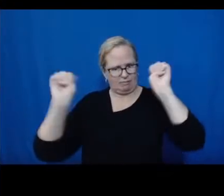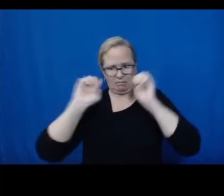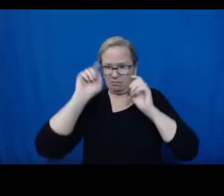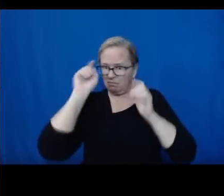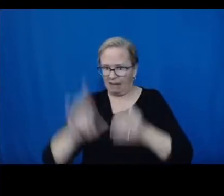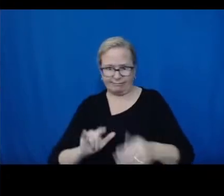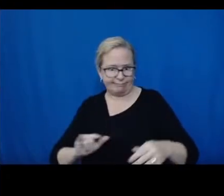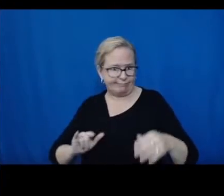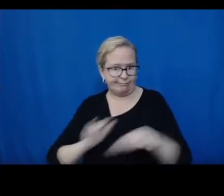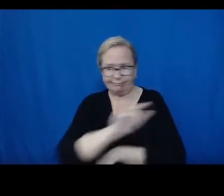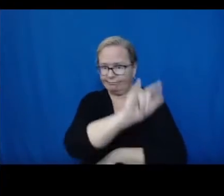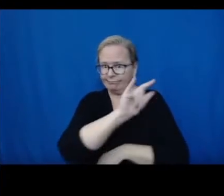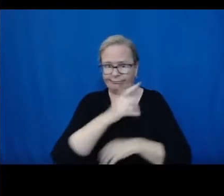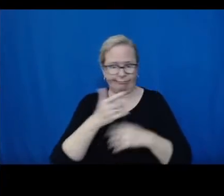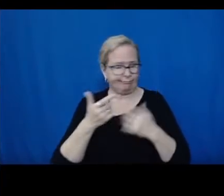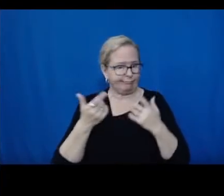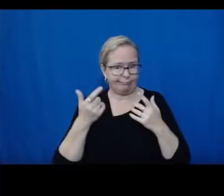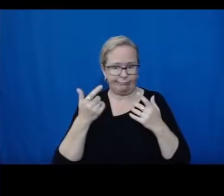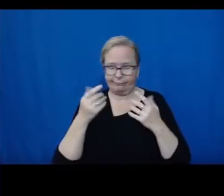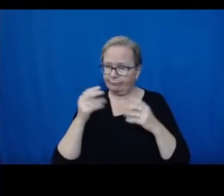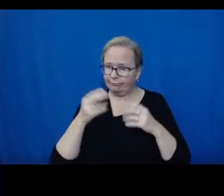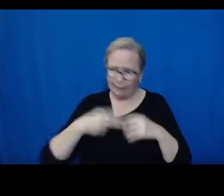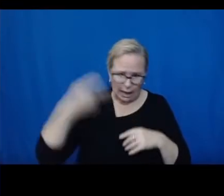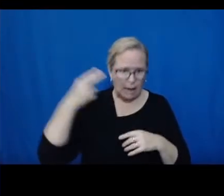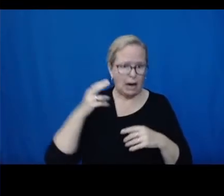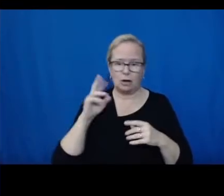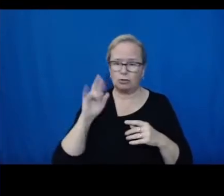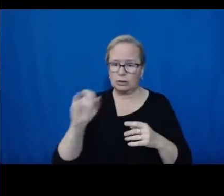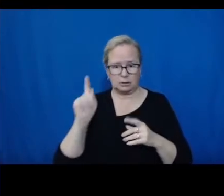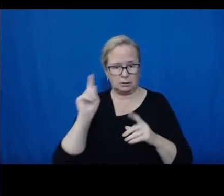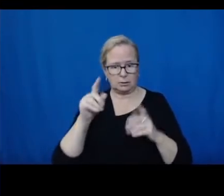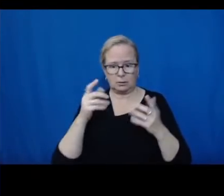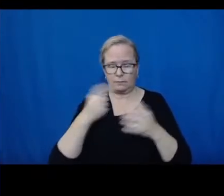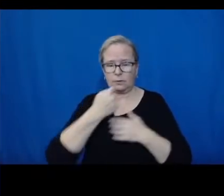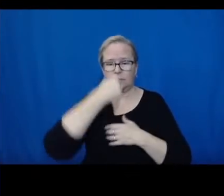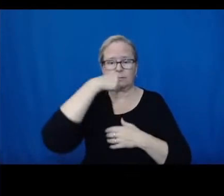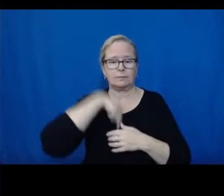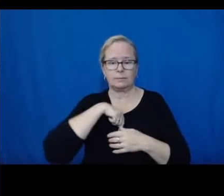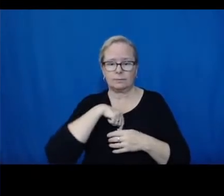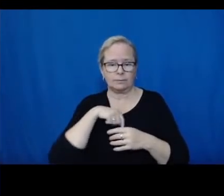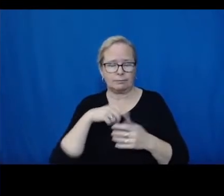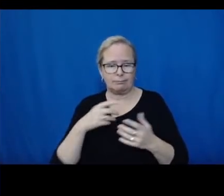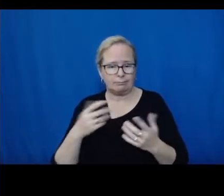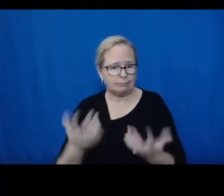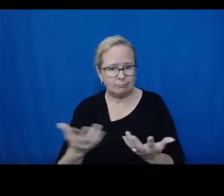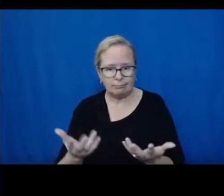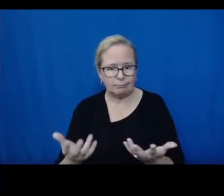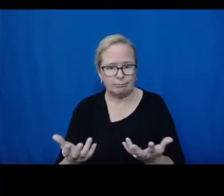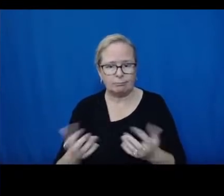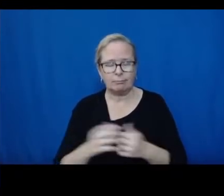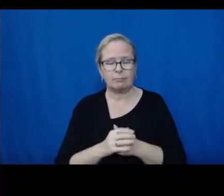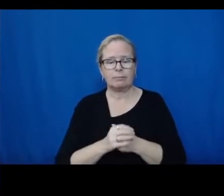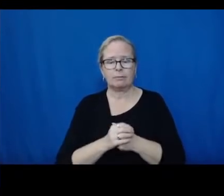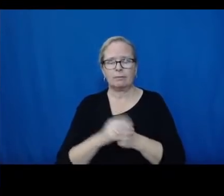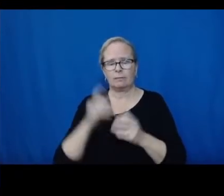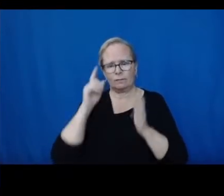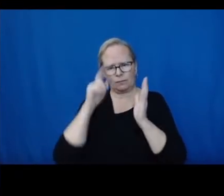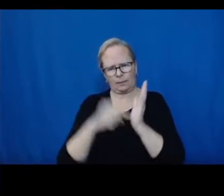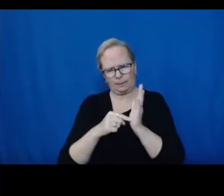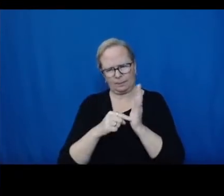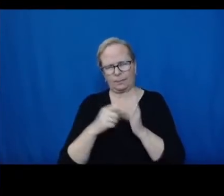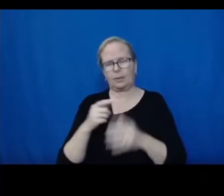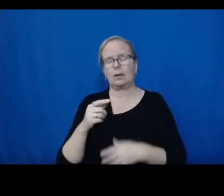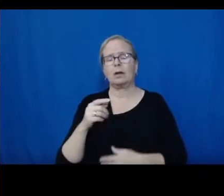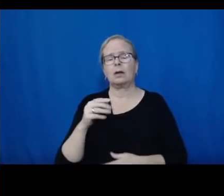to get to a higher level of care, to get intubated, to go to the ICU. The difficulty we've really been seeing lately, of course, is the capacity